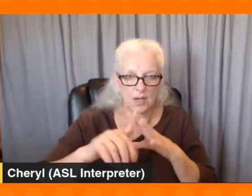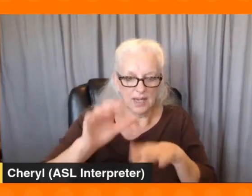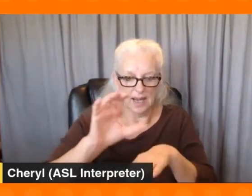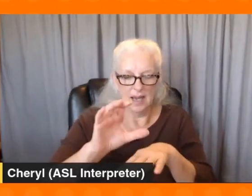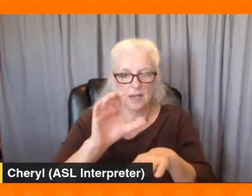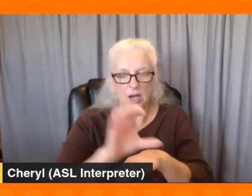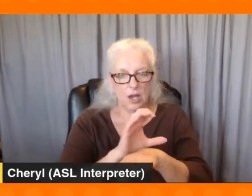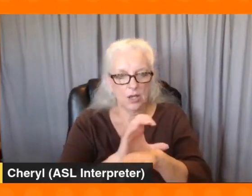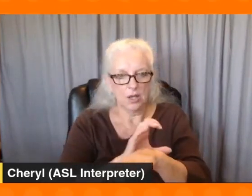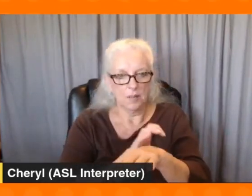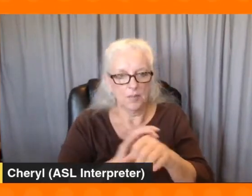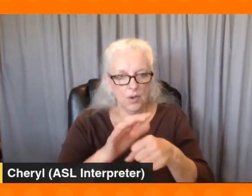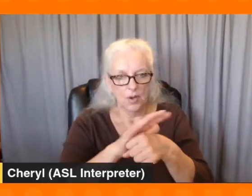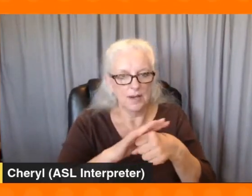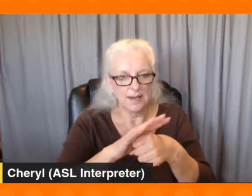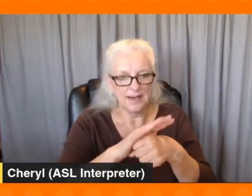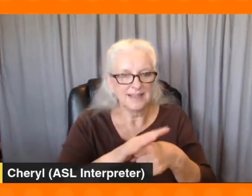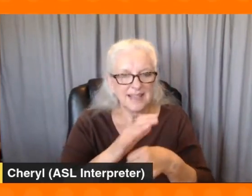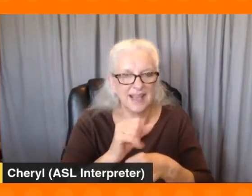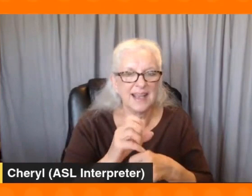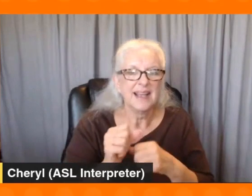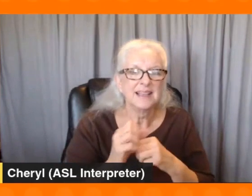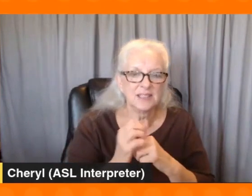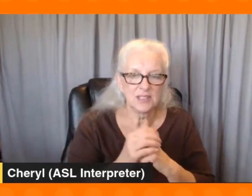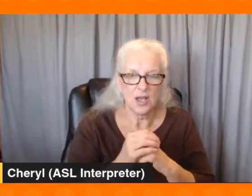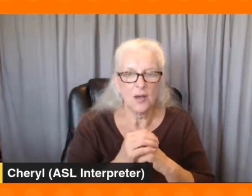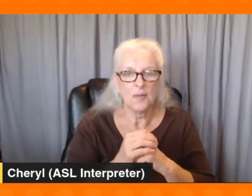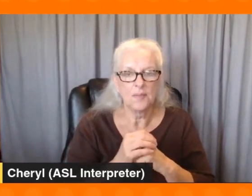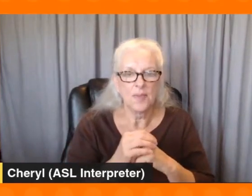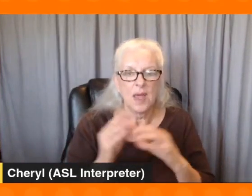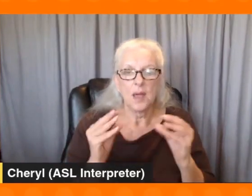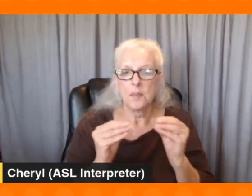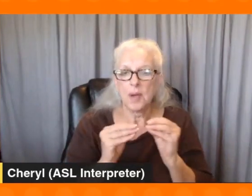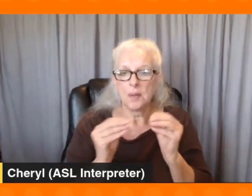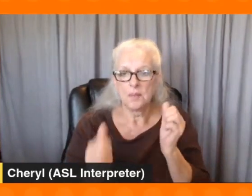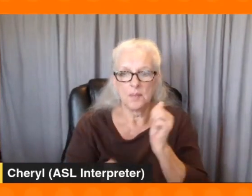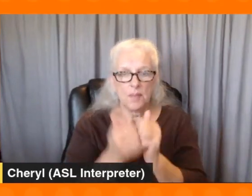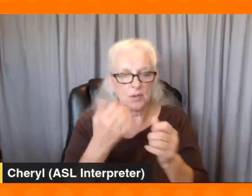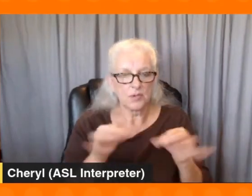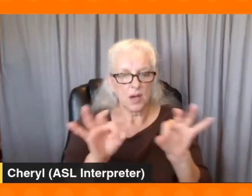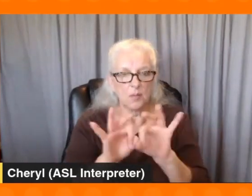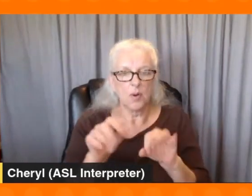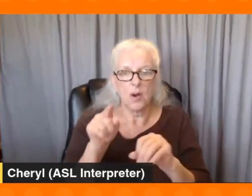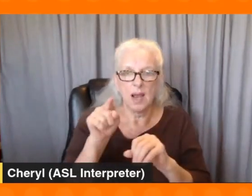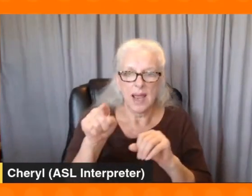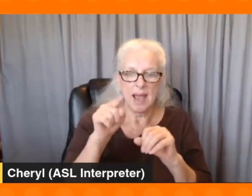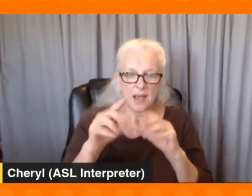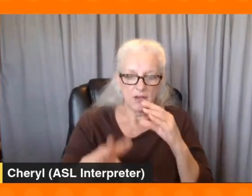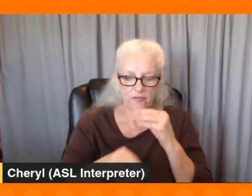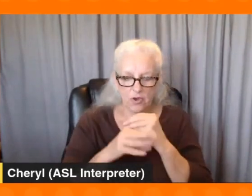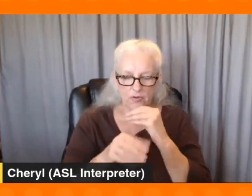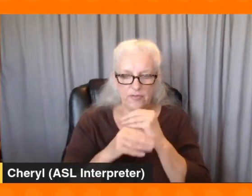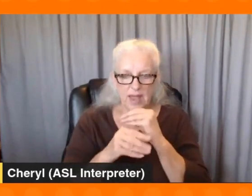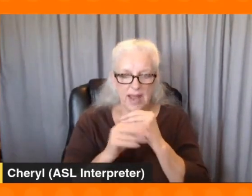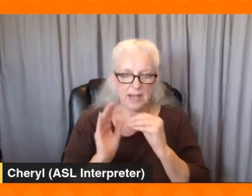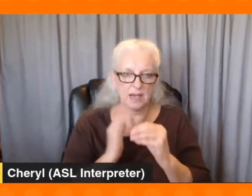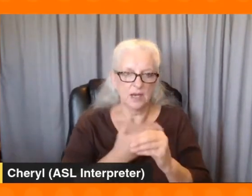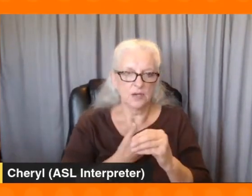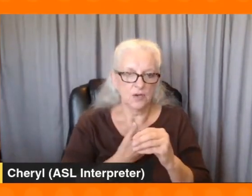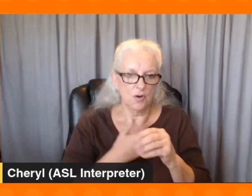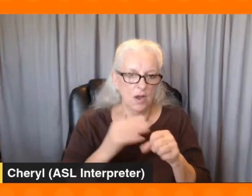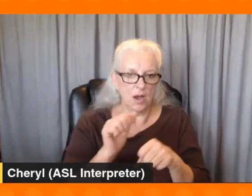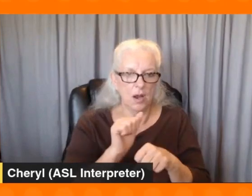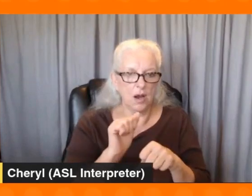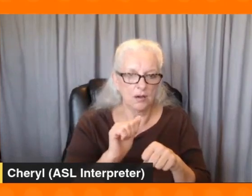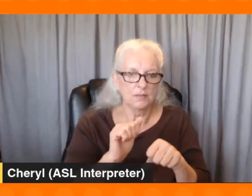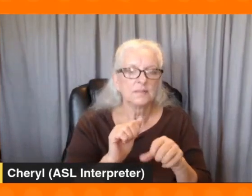concerns implementing equitable CS programs, but more importantly, how much work you've added to the field. Let's move into Scratch. We're